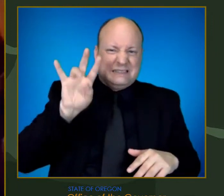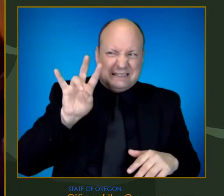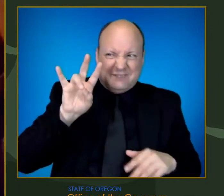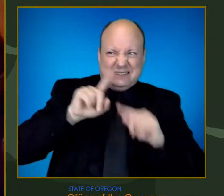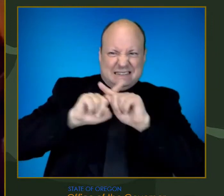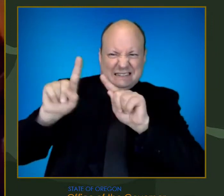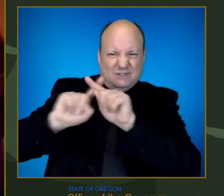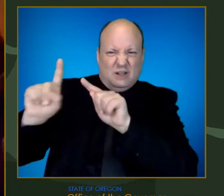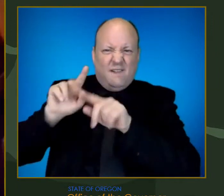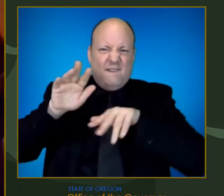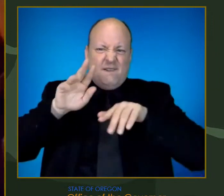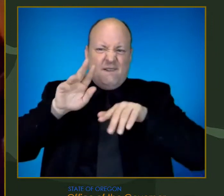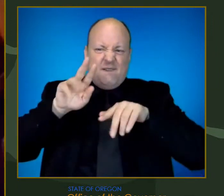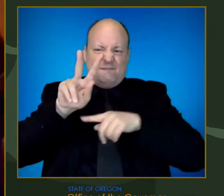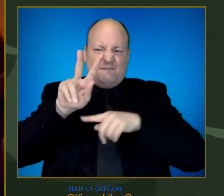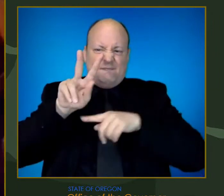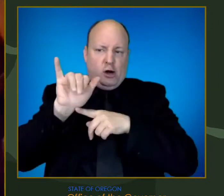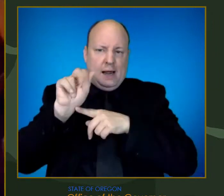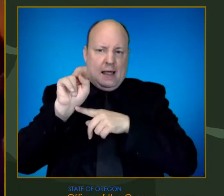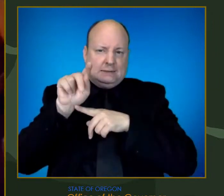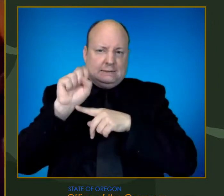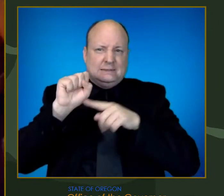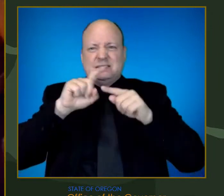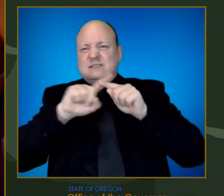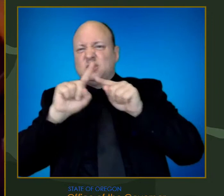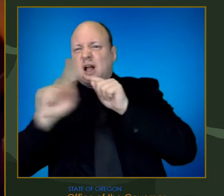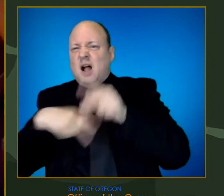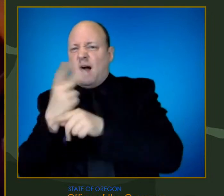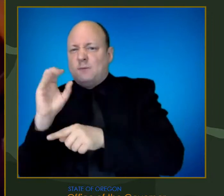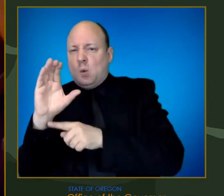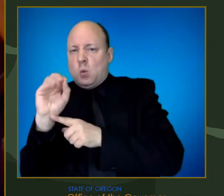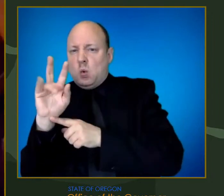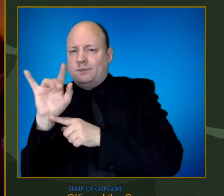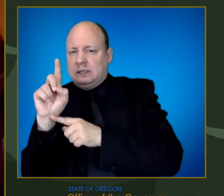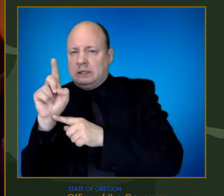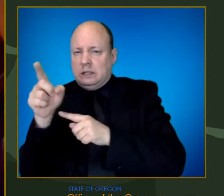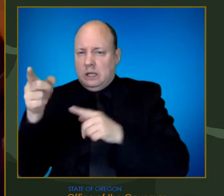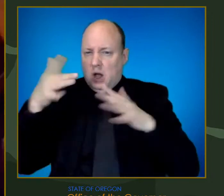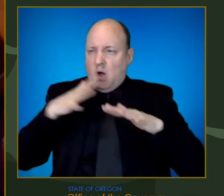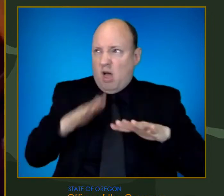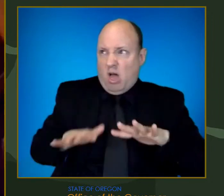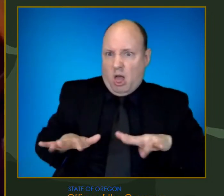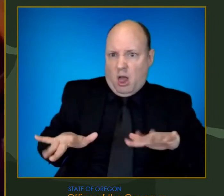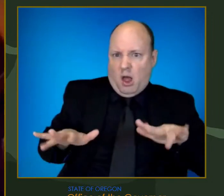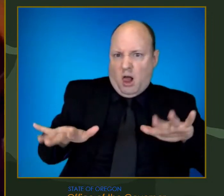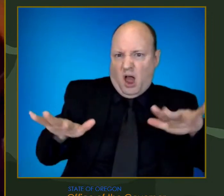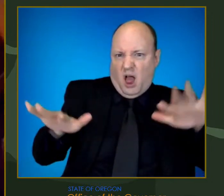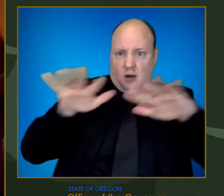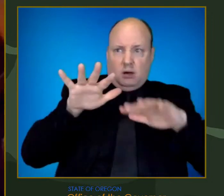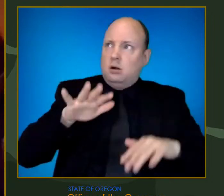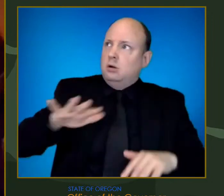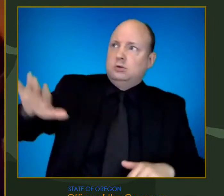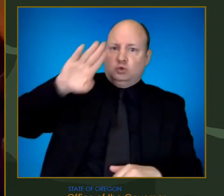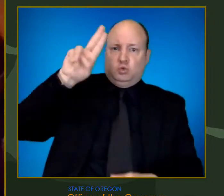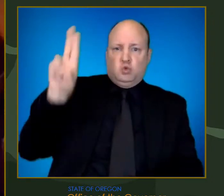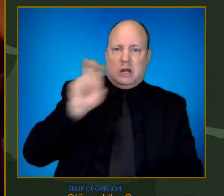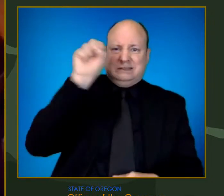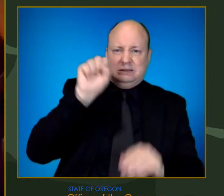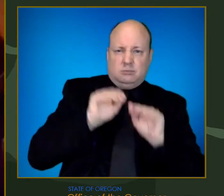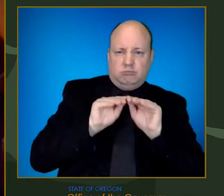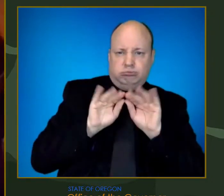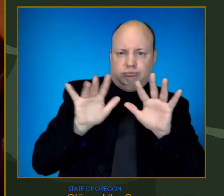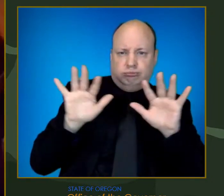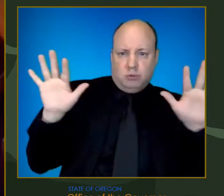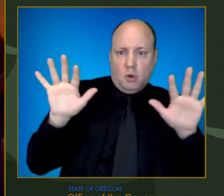of the virus in the US. Many states, which are ahead of Oregon in the spread of B.1.1.7, are seeing their hospitals fill up